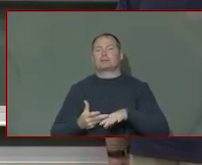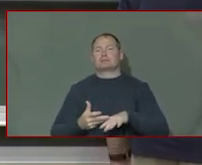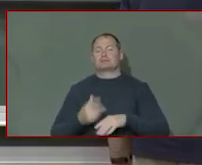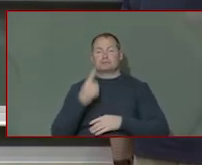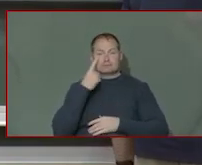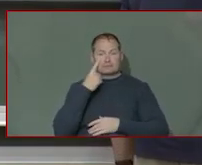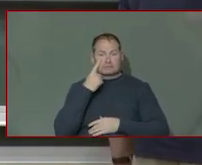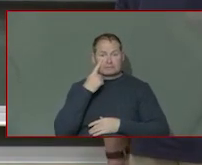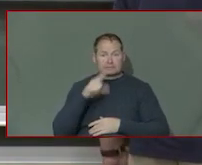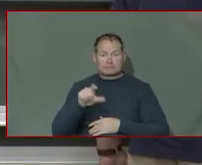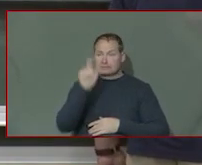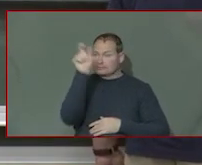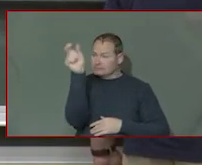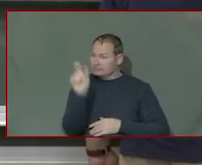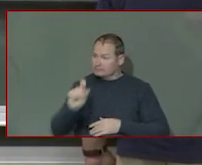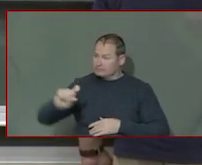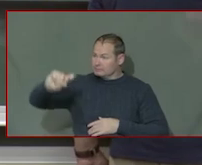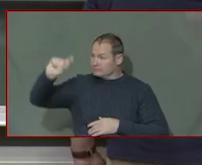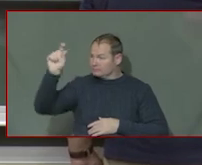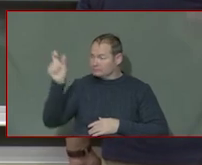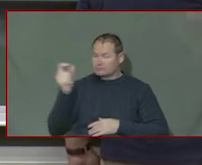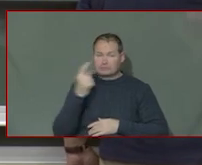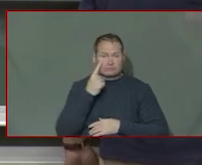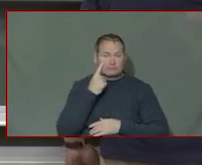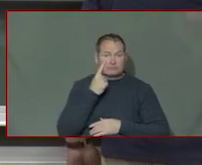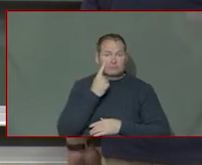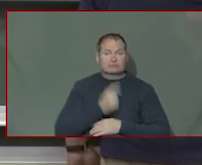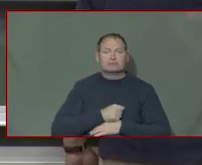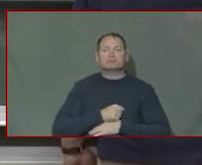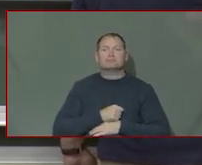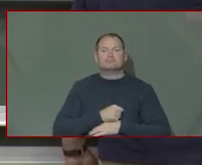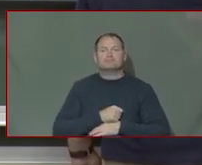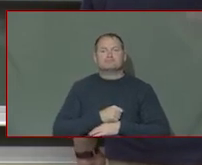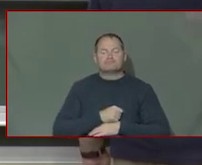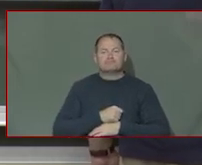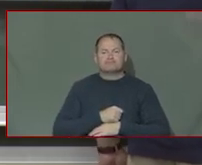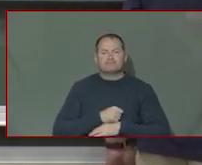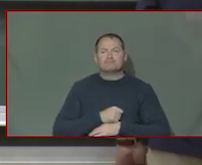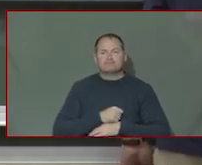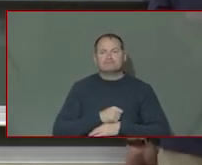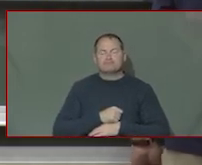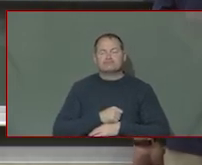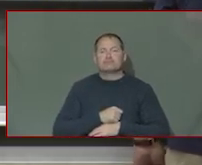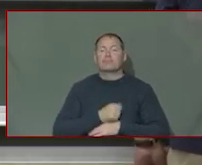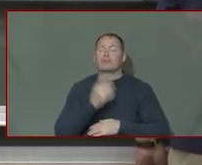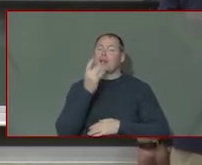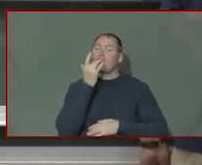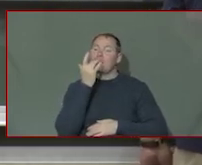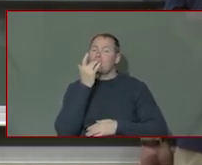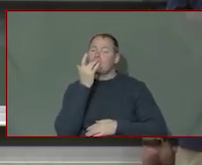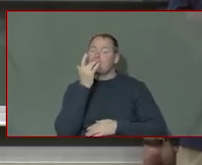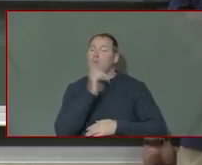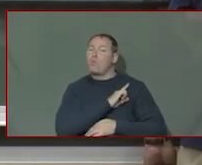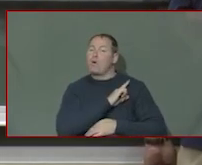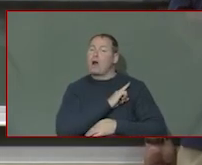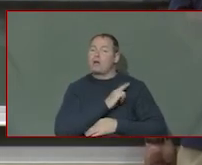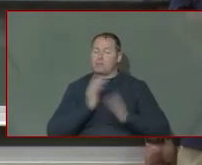blood. Just next to these tubes here. Just next to these tubes. So the salts go